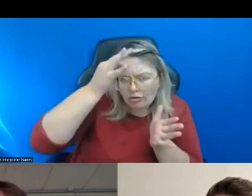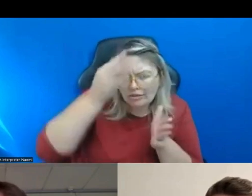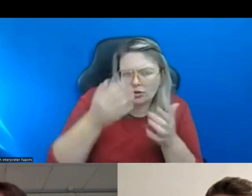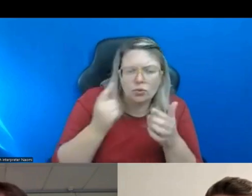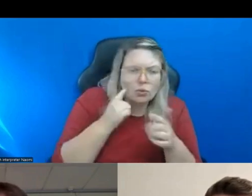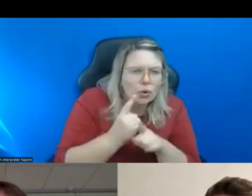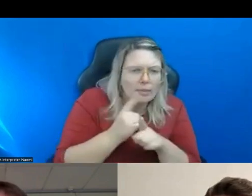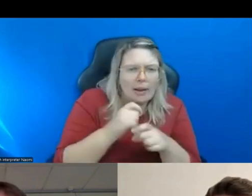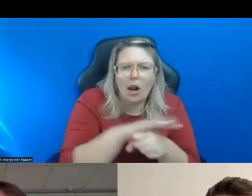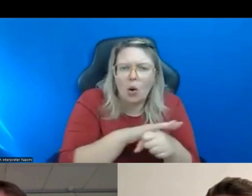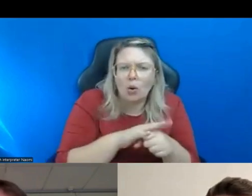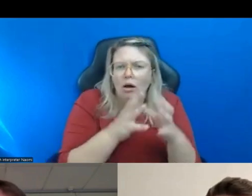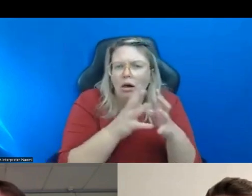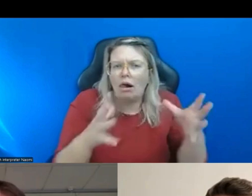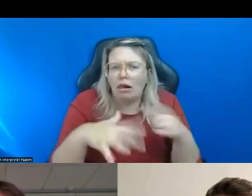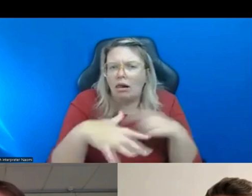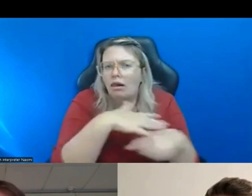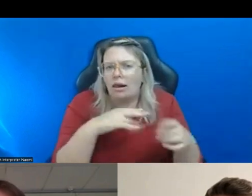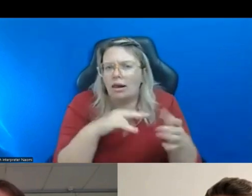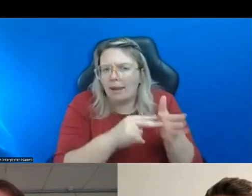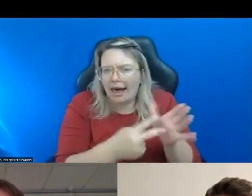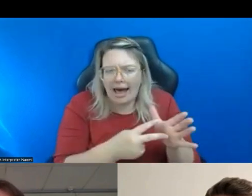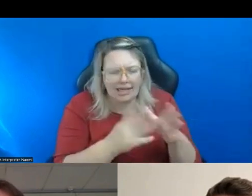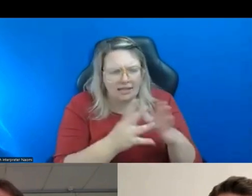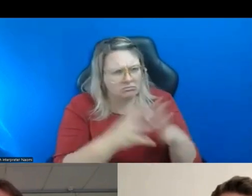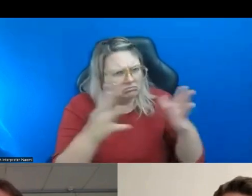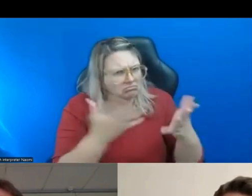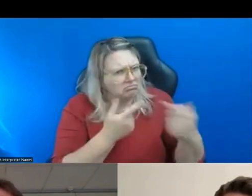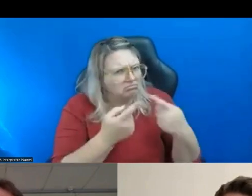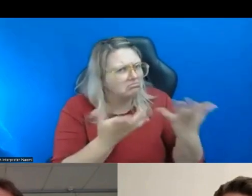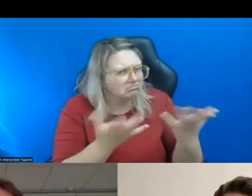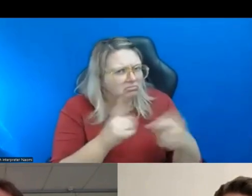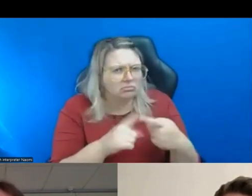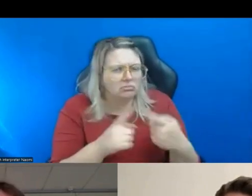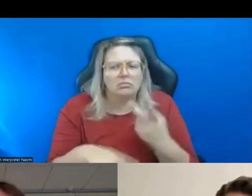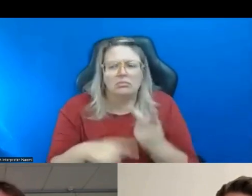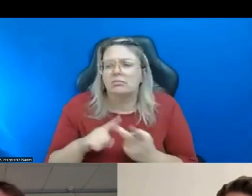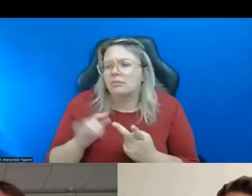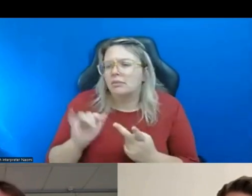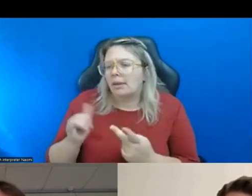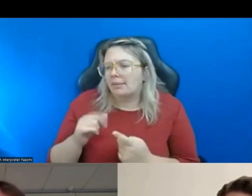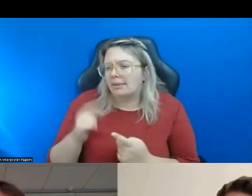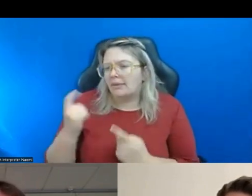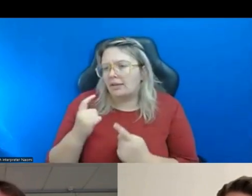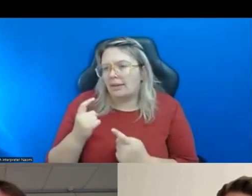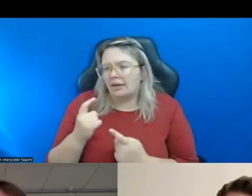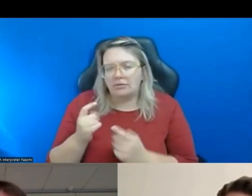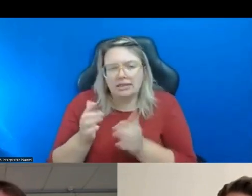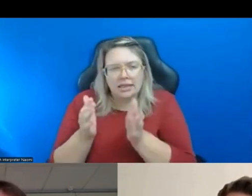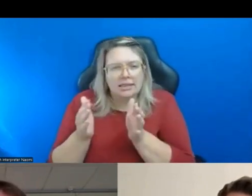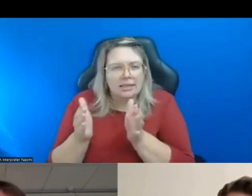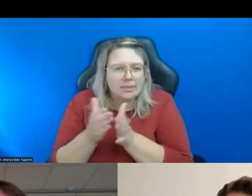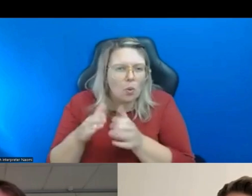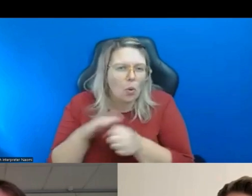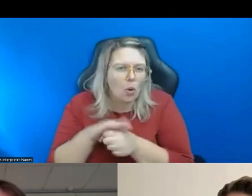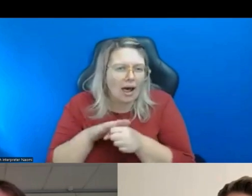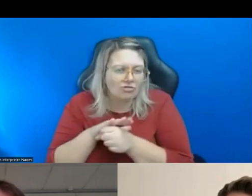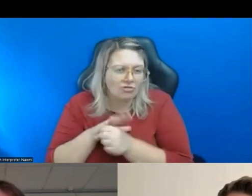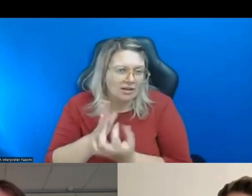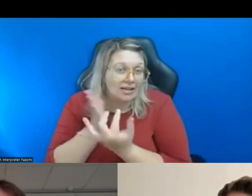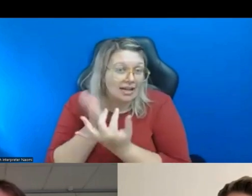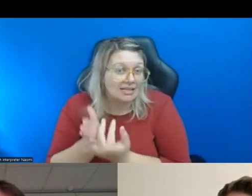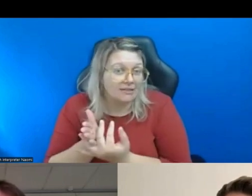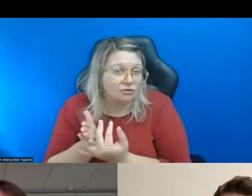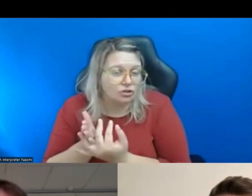plan. If we're thinking about interventions at a smaller scale, at a smaller